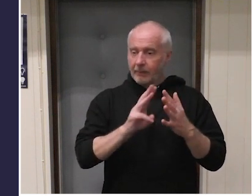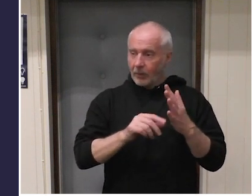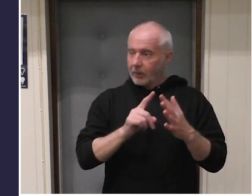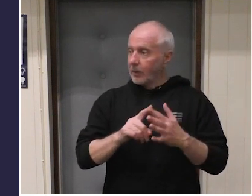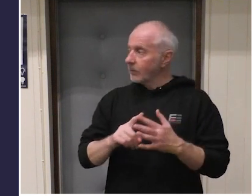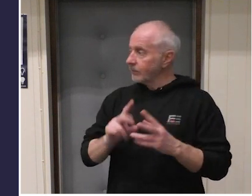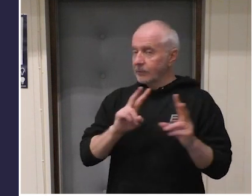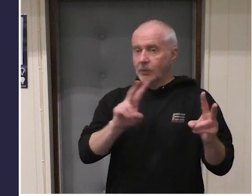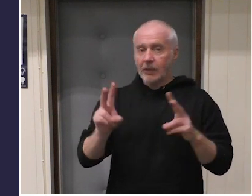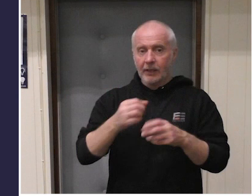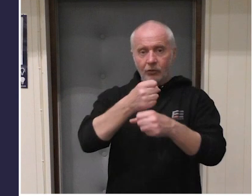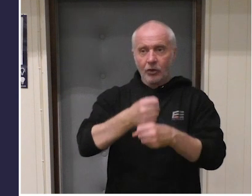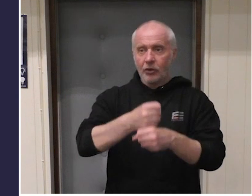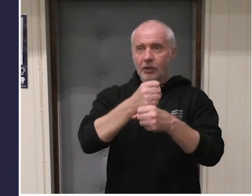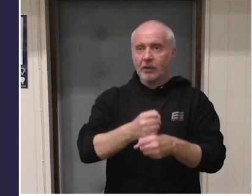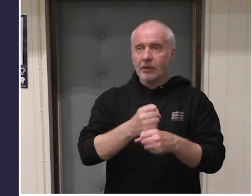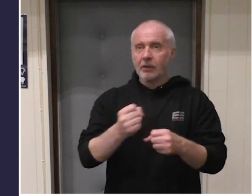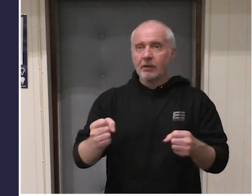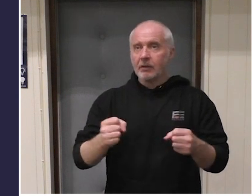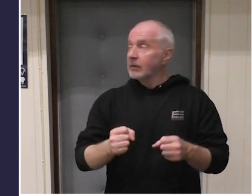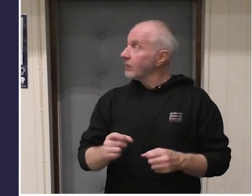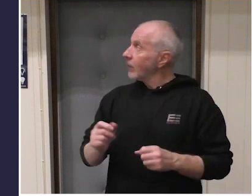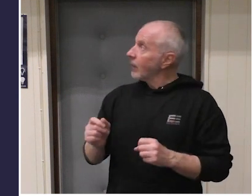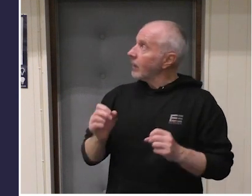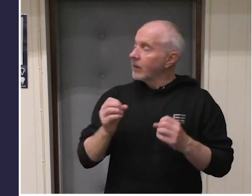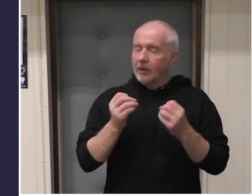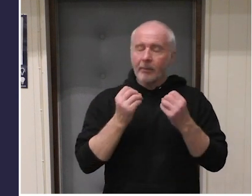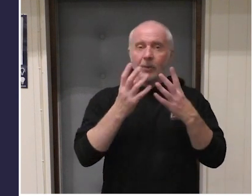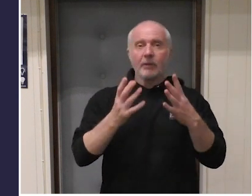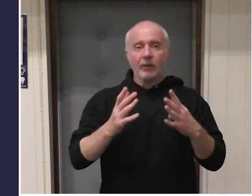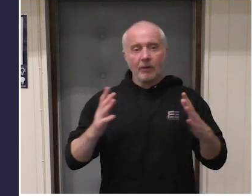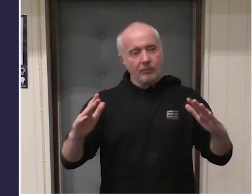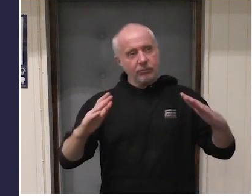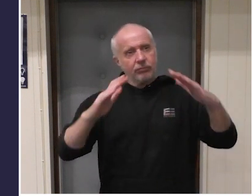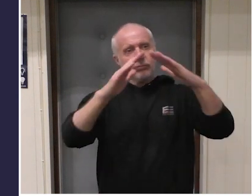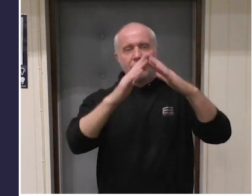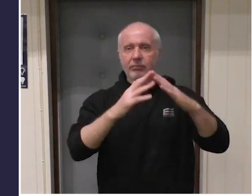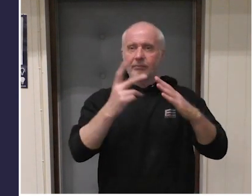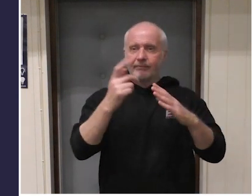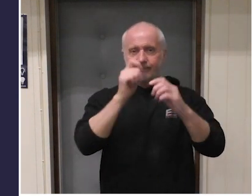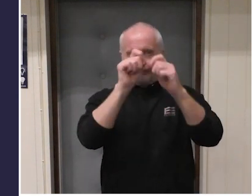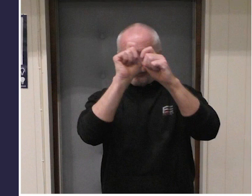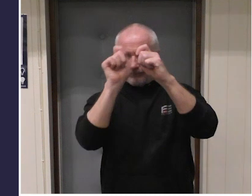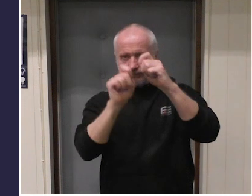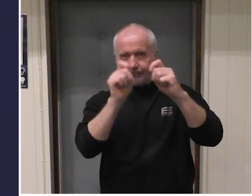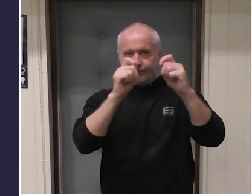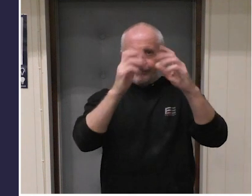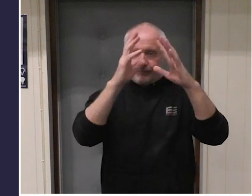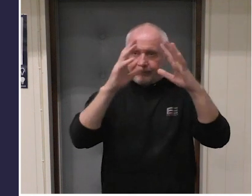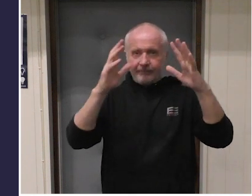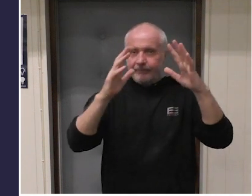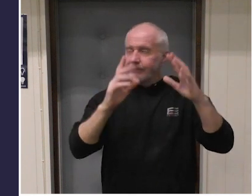churches and cathedrals, we see these very beautiful architectural features. So it's